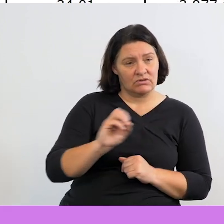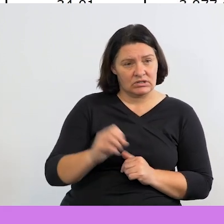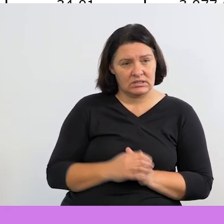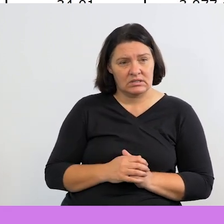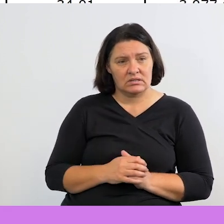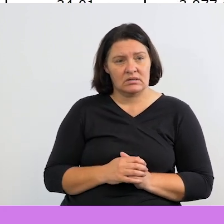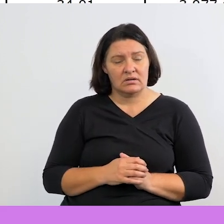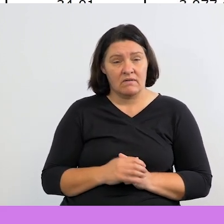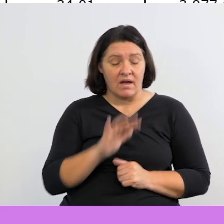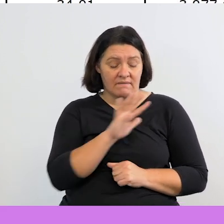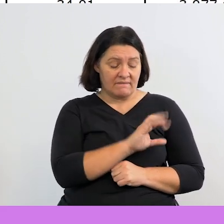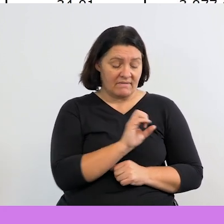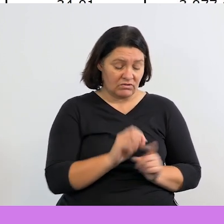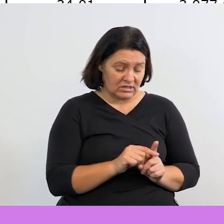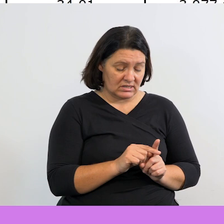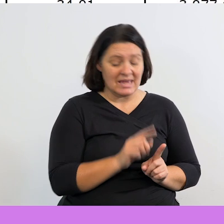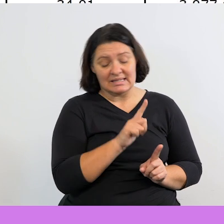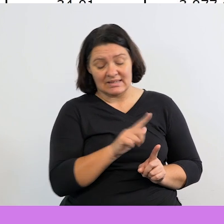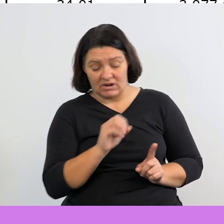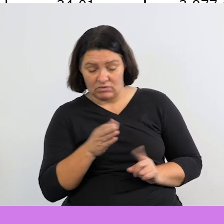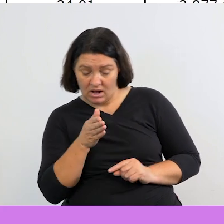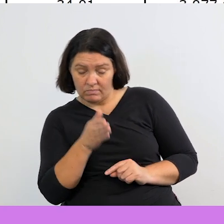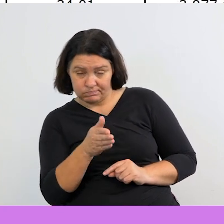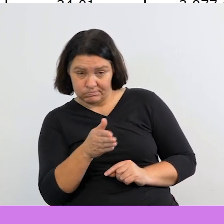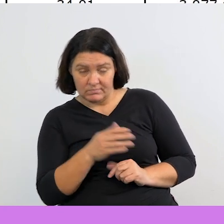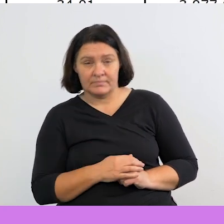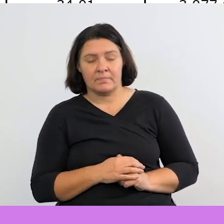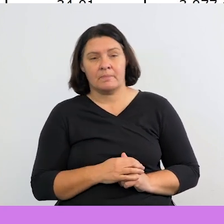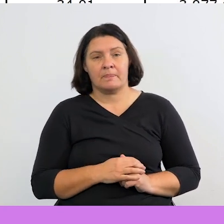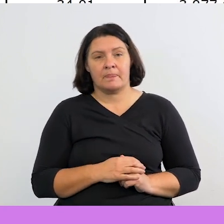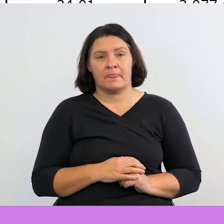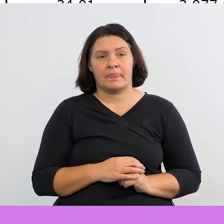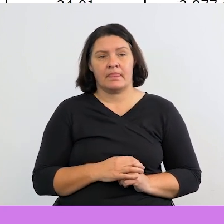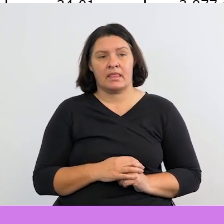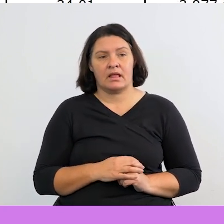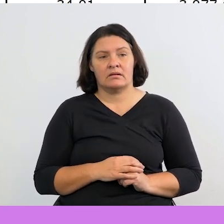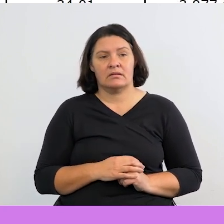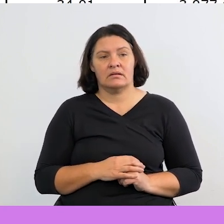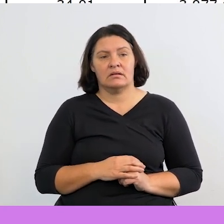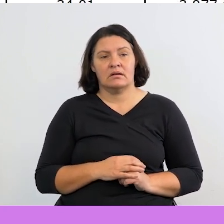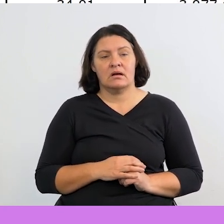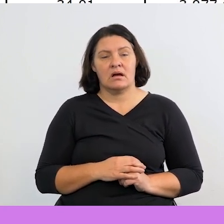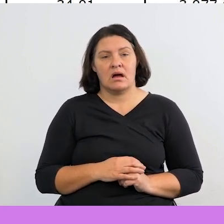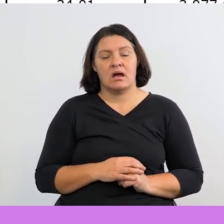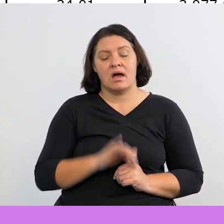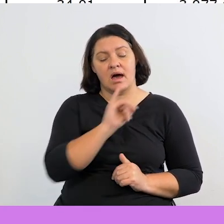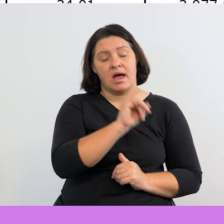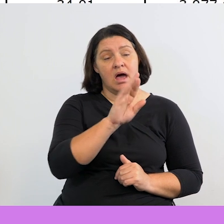of 700. So if that's 500, we agree 700 will be more or less here. Okay, so 700.